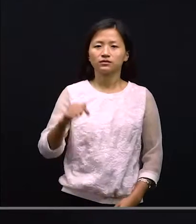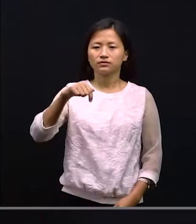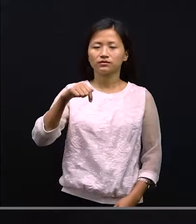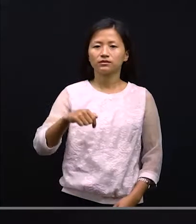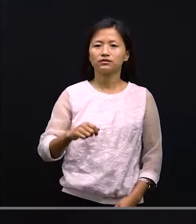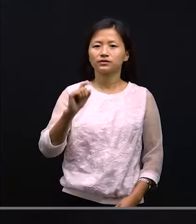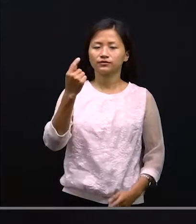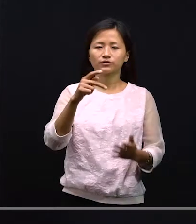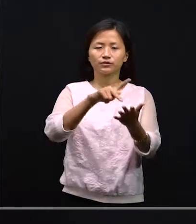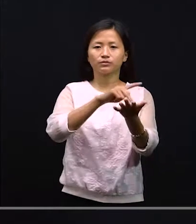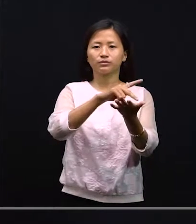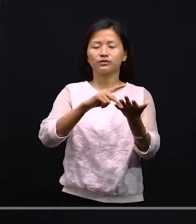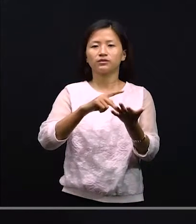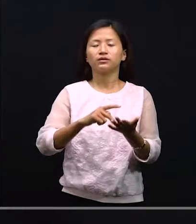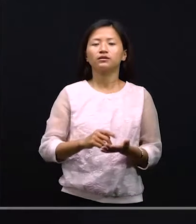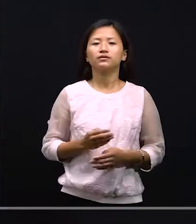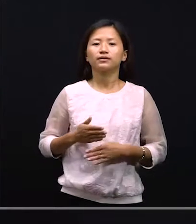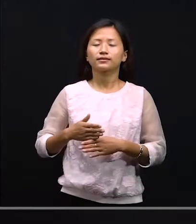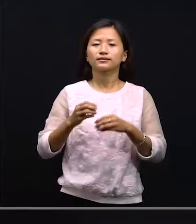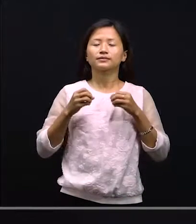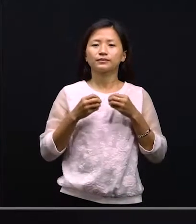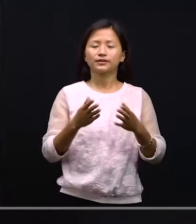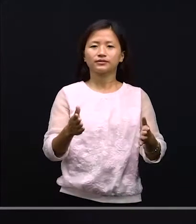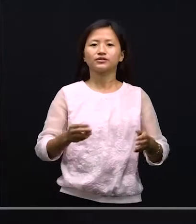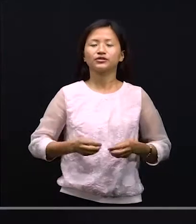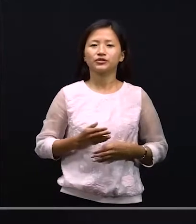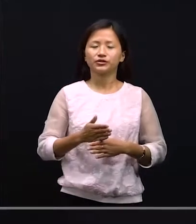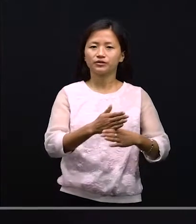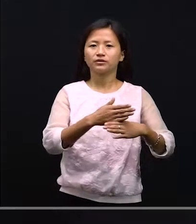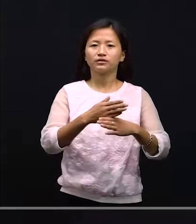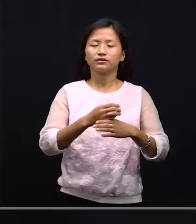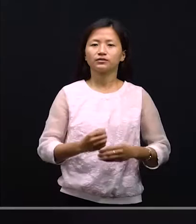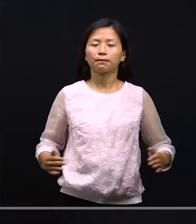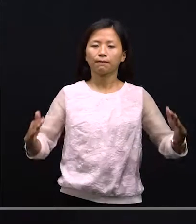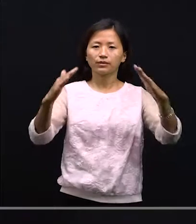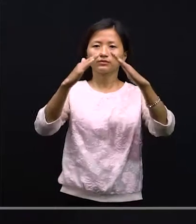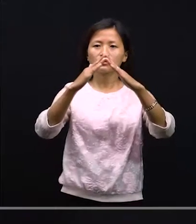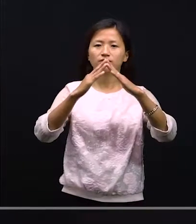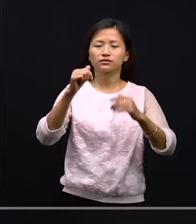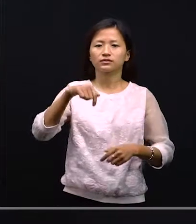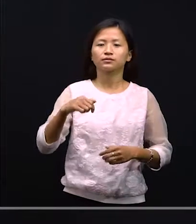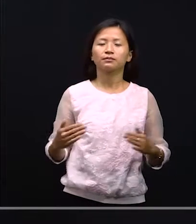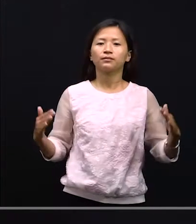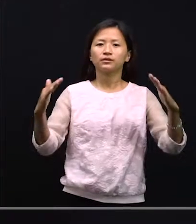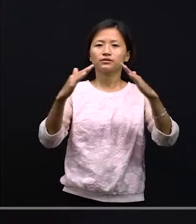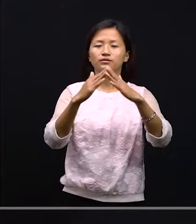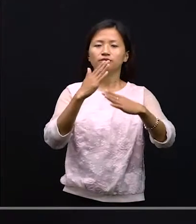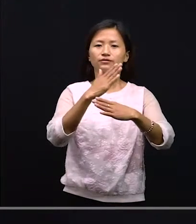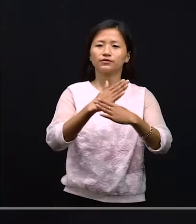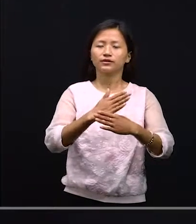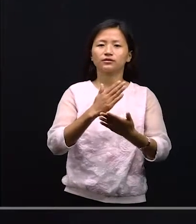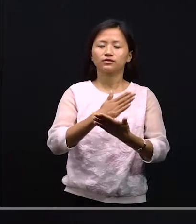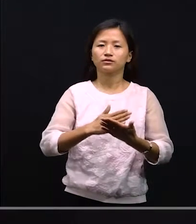in the first part I will explain to you about the mountains. All right, now these mountains, they are divided